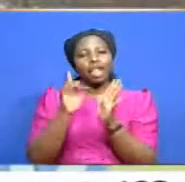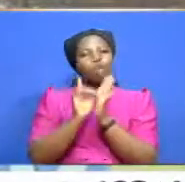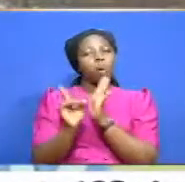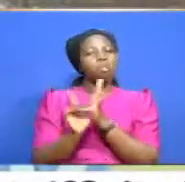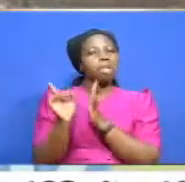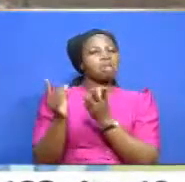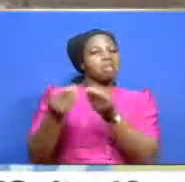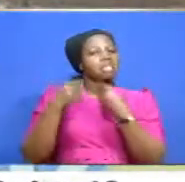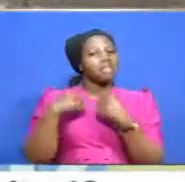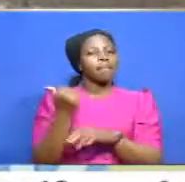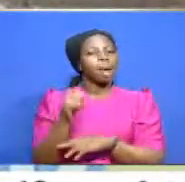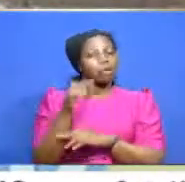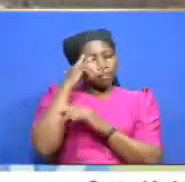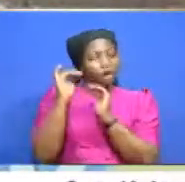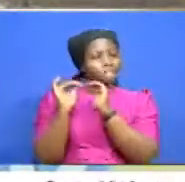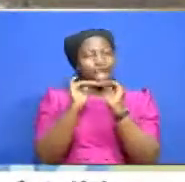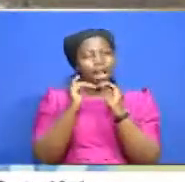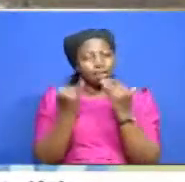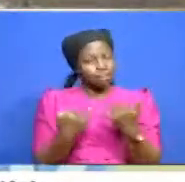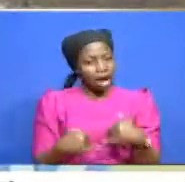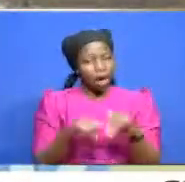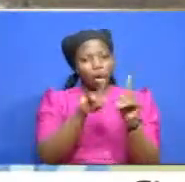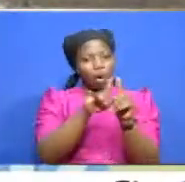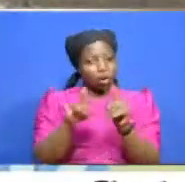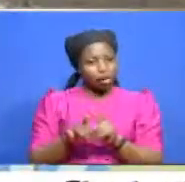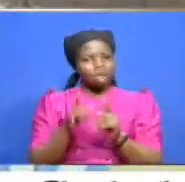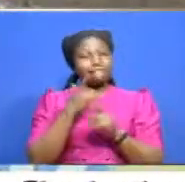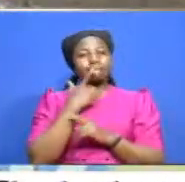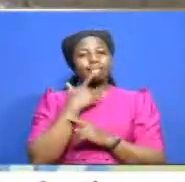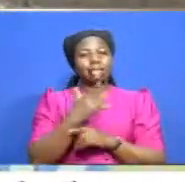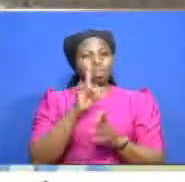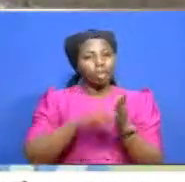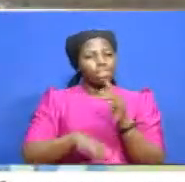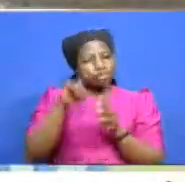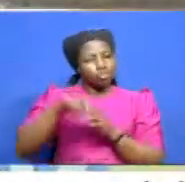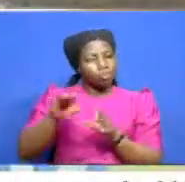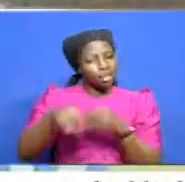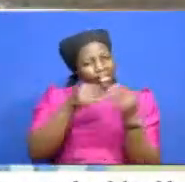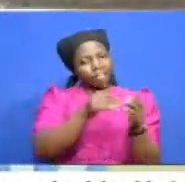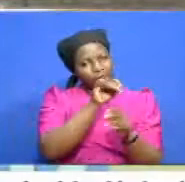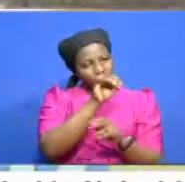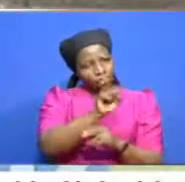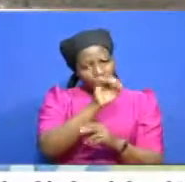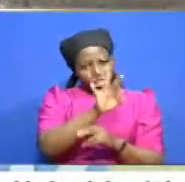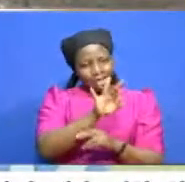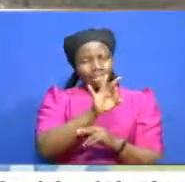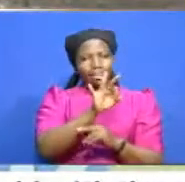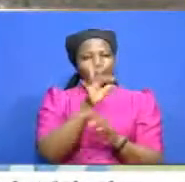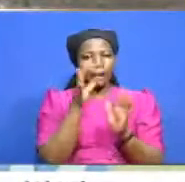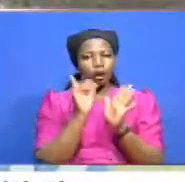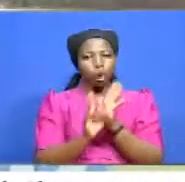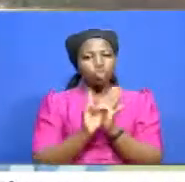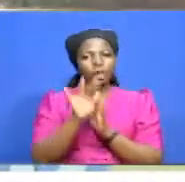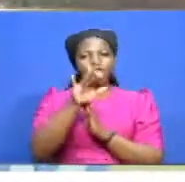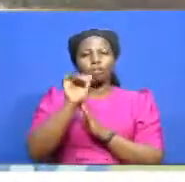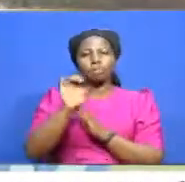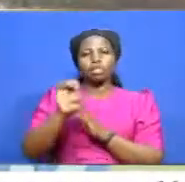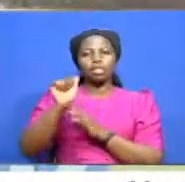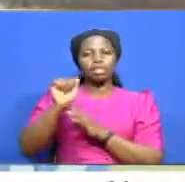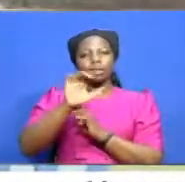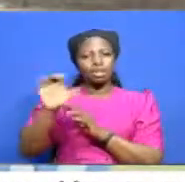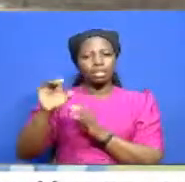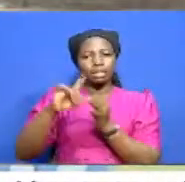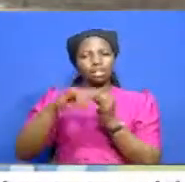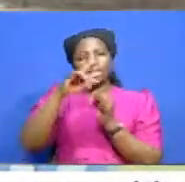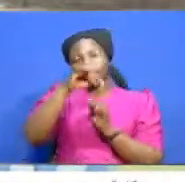fair trial. And it was also talking about a sorting to be supplied with 53 documents from the ESCC and DPP. So it's a